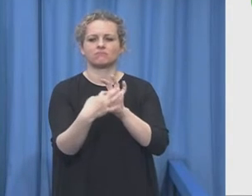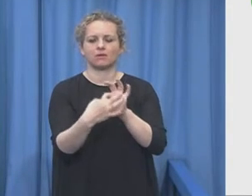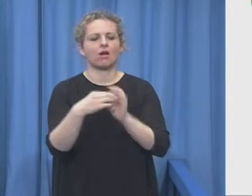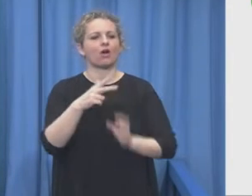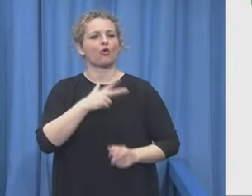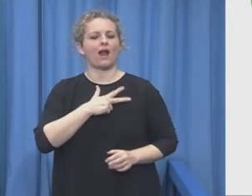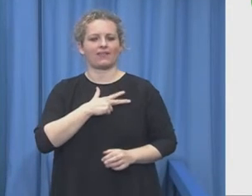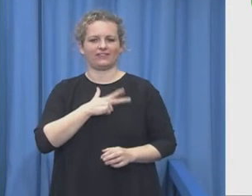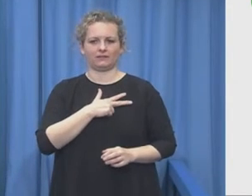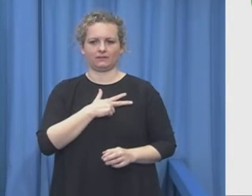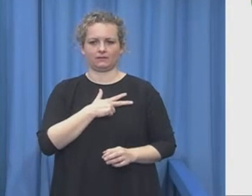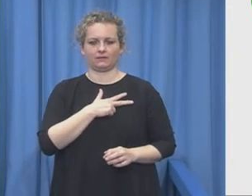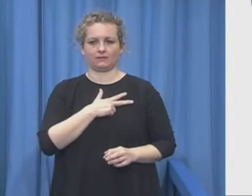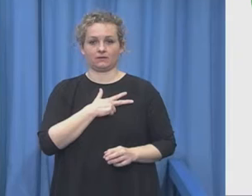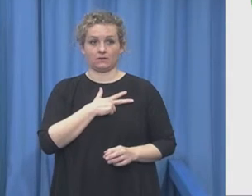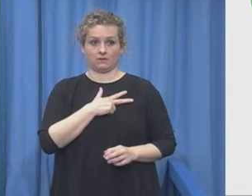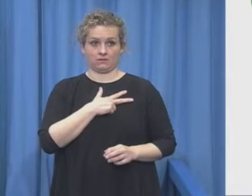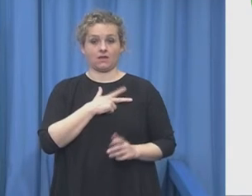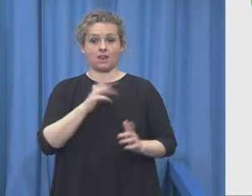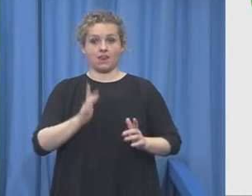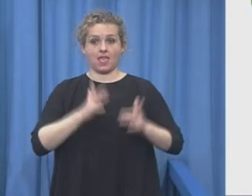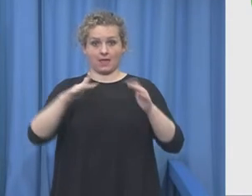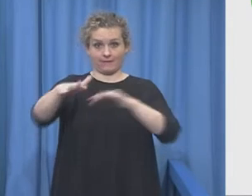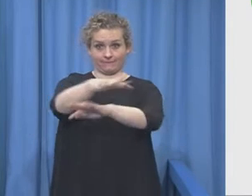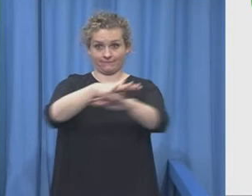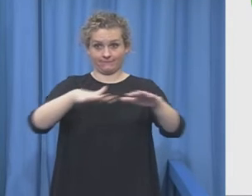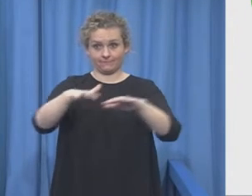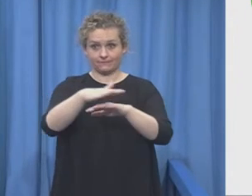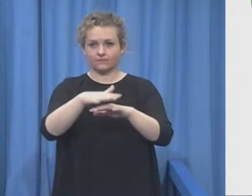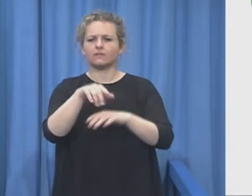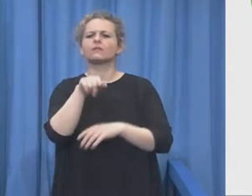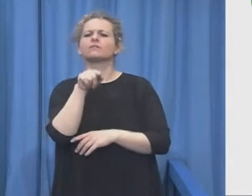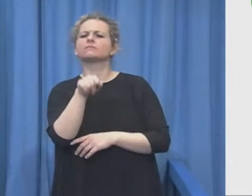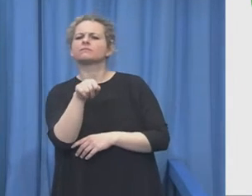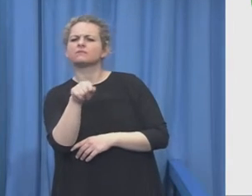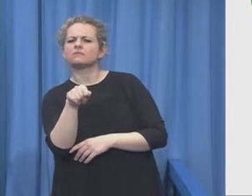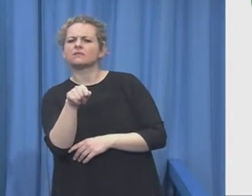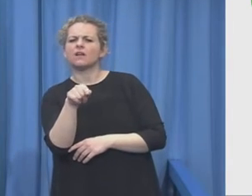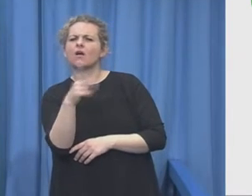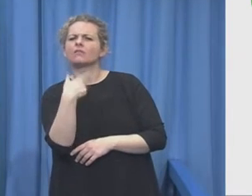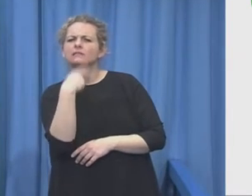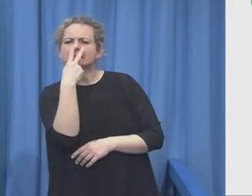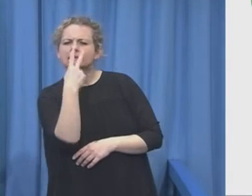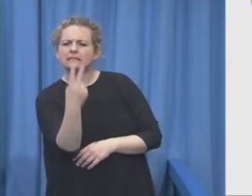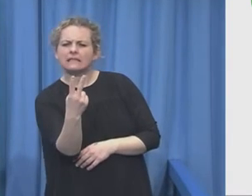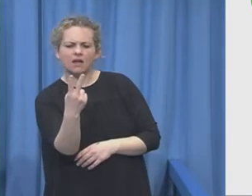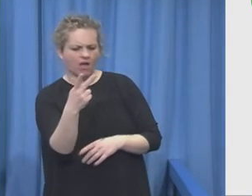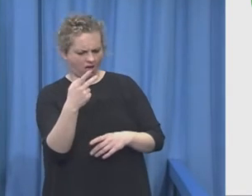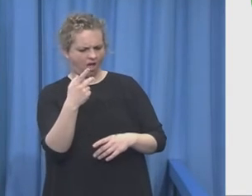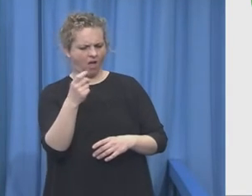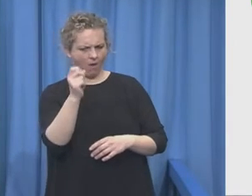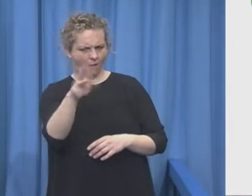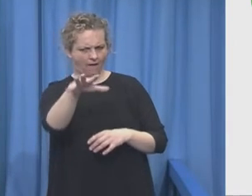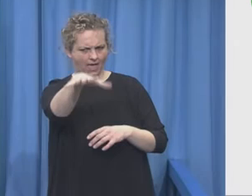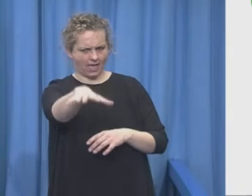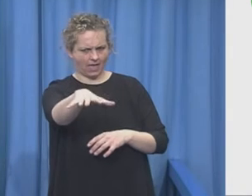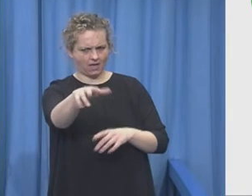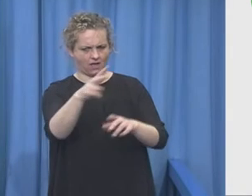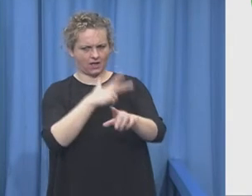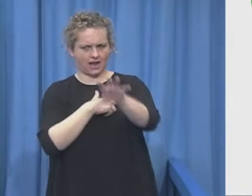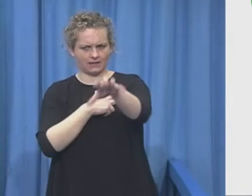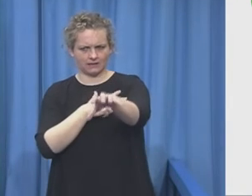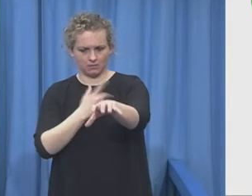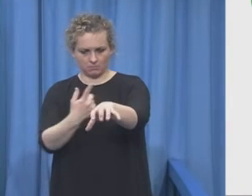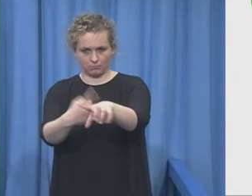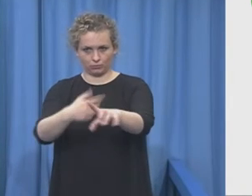can see how we function, what we do. We learn about ourselves.